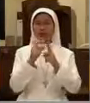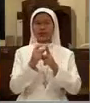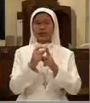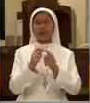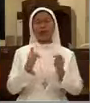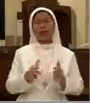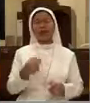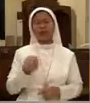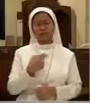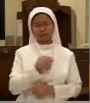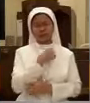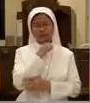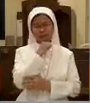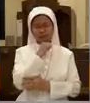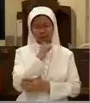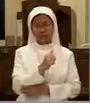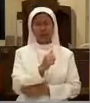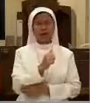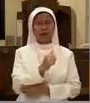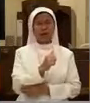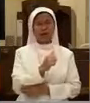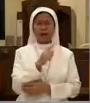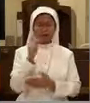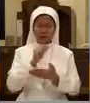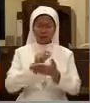Let us not